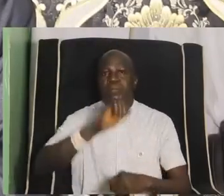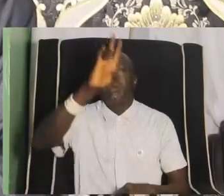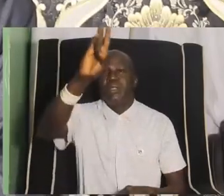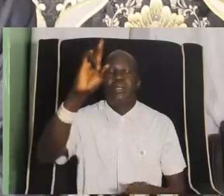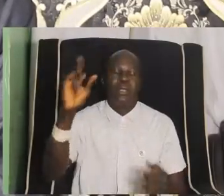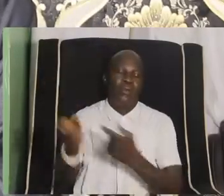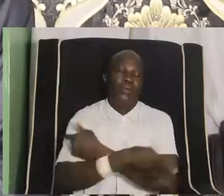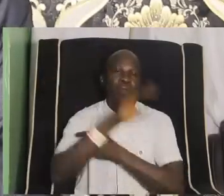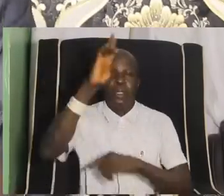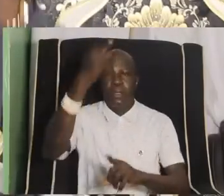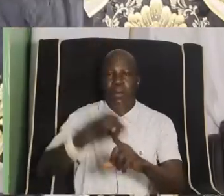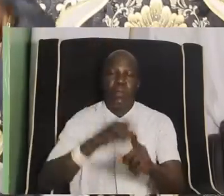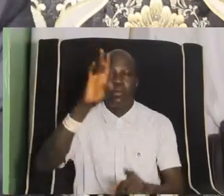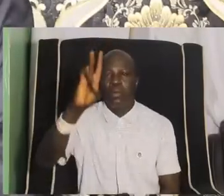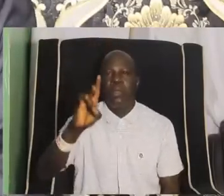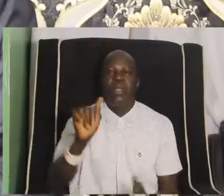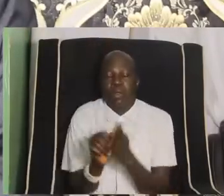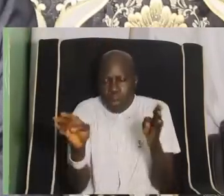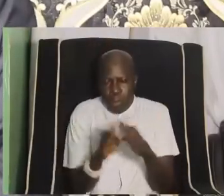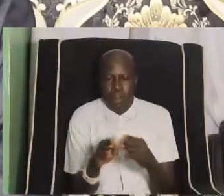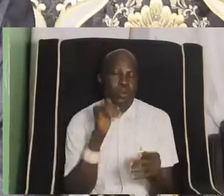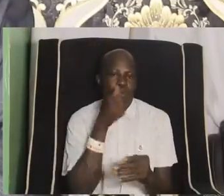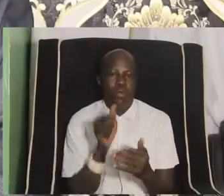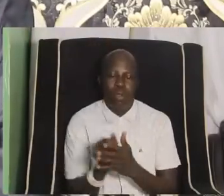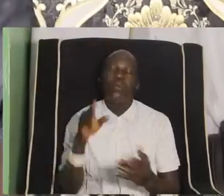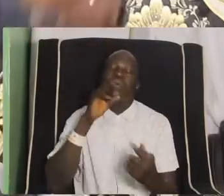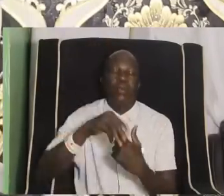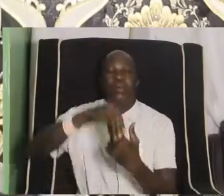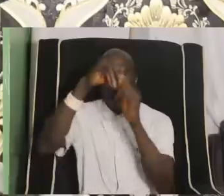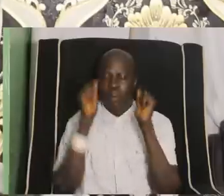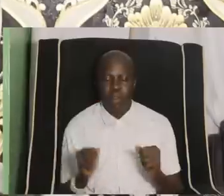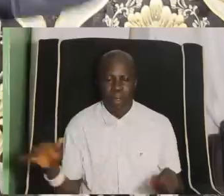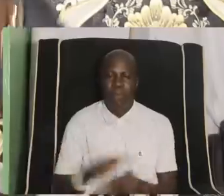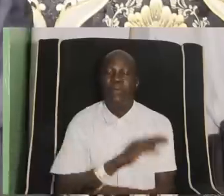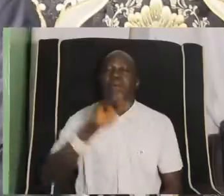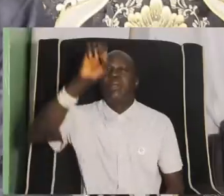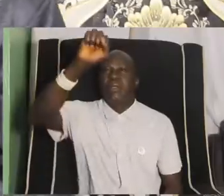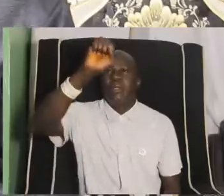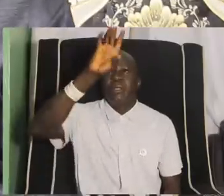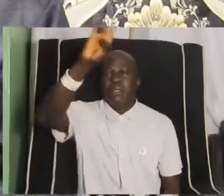seventh month, we will meet tomorrow. Akpare babo meje